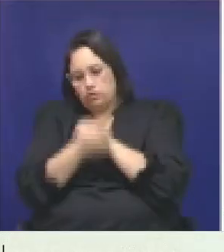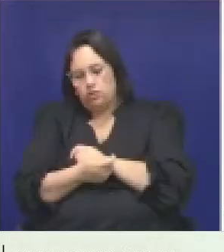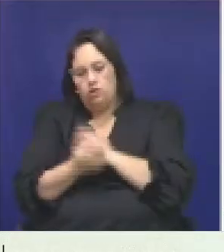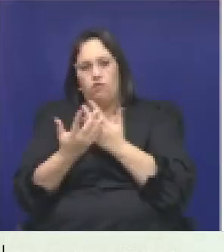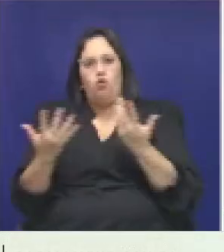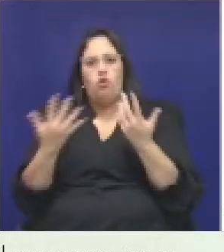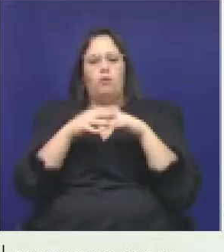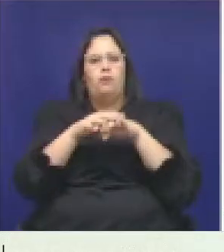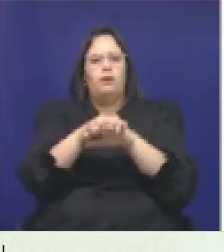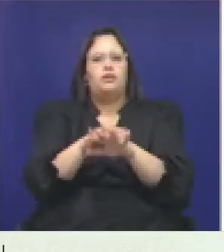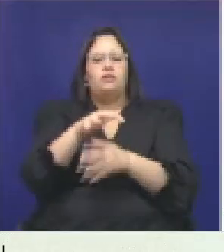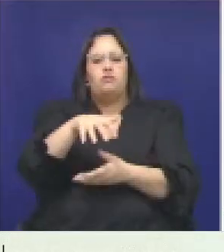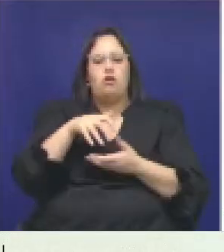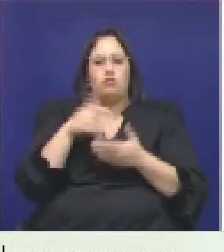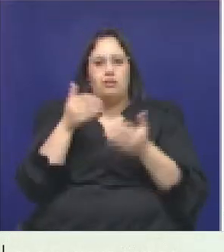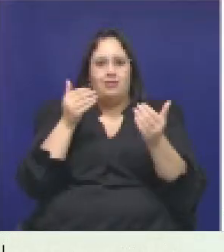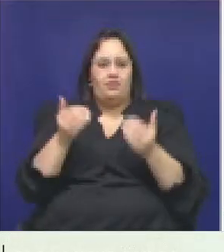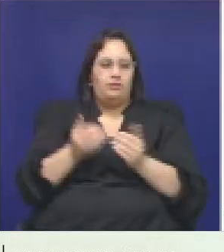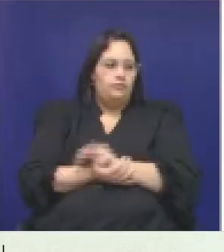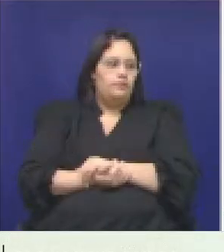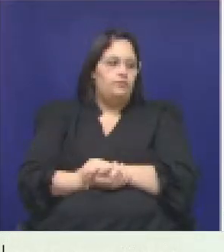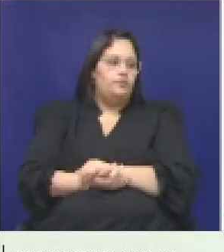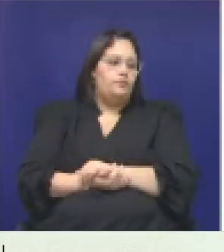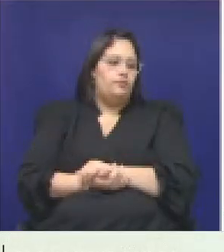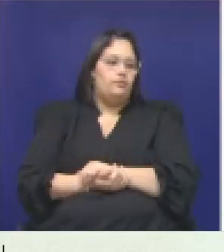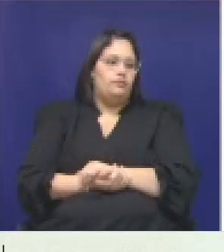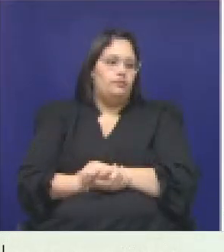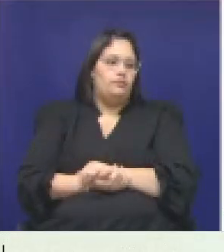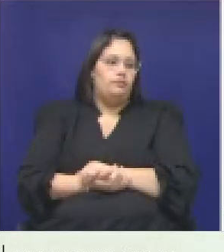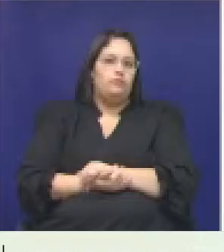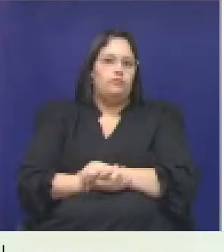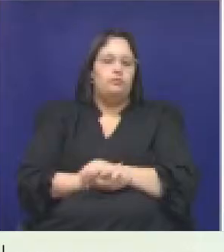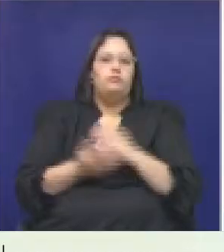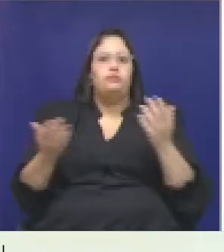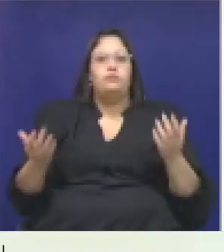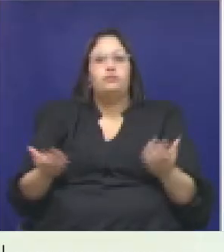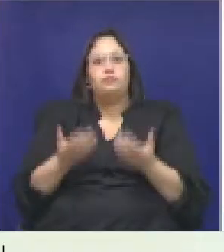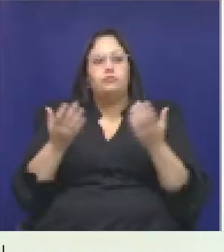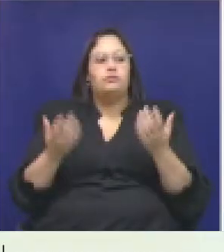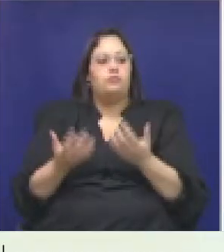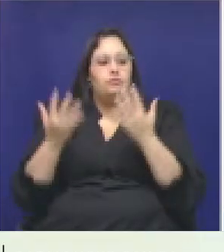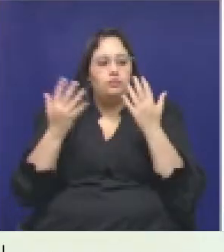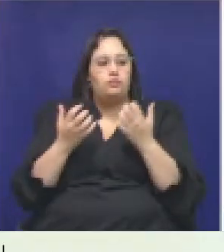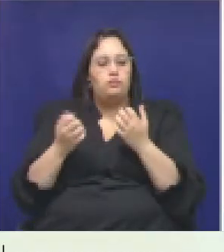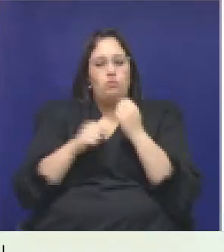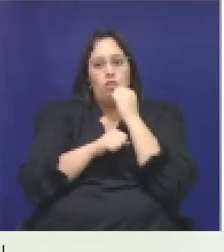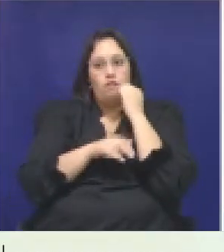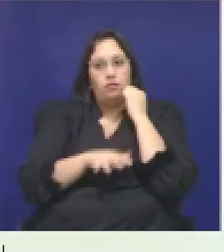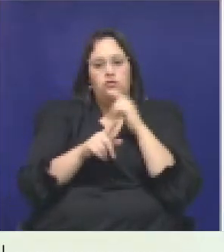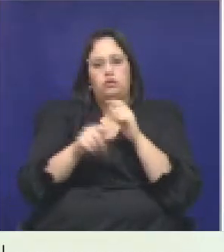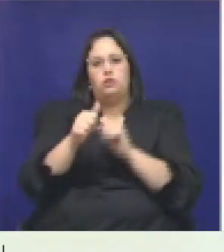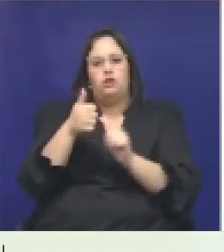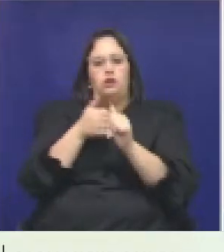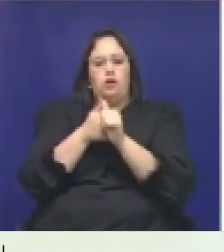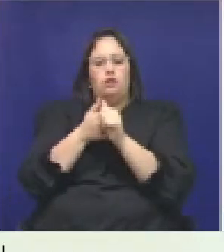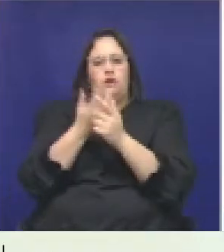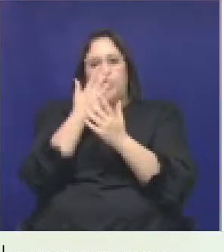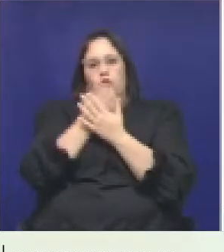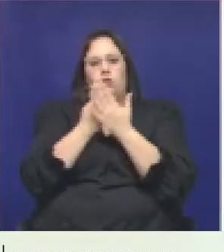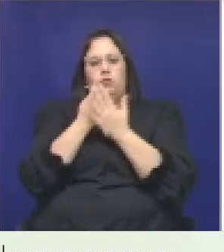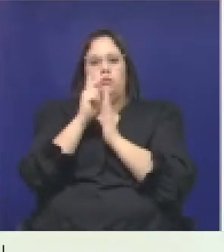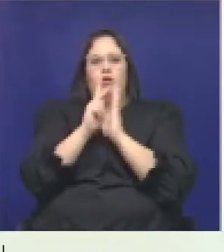comprehensive data governance. A robust statistical infrastructure is the backbone of credible economic policies. The